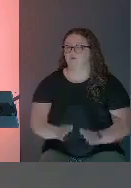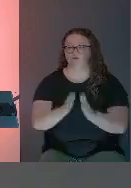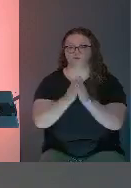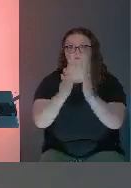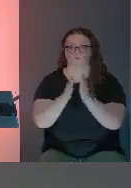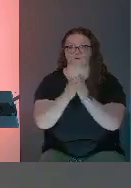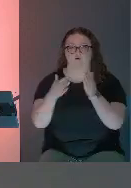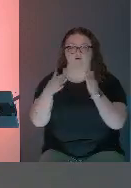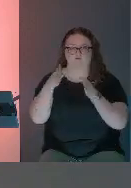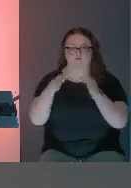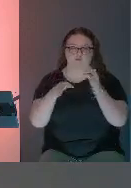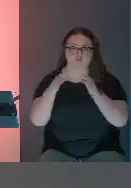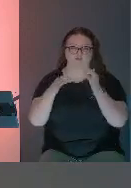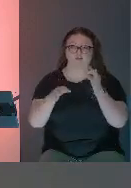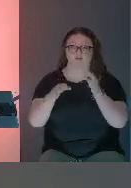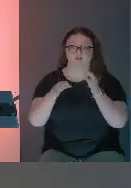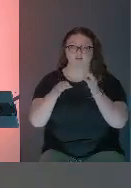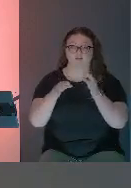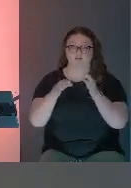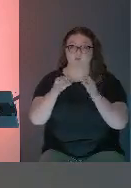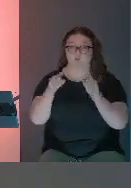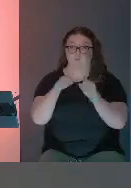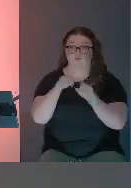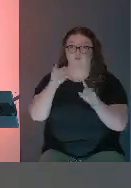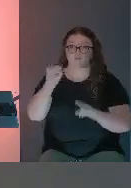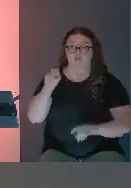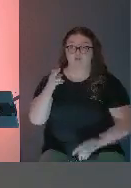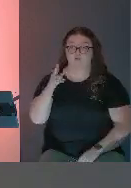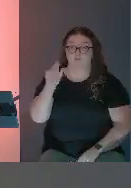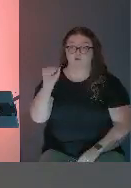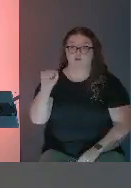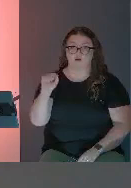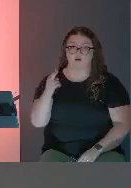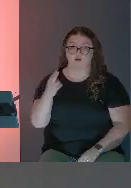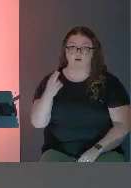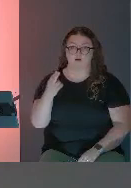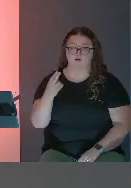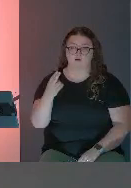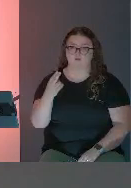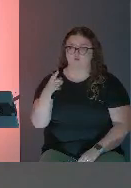2. And when Joshua, we all know about Joshua, huh?